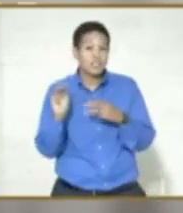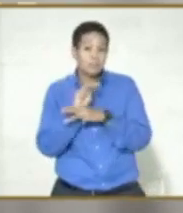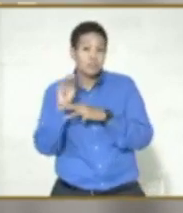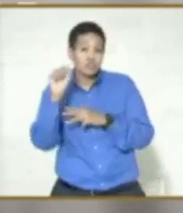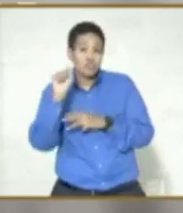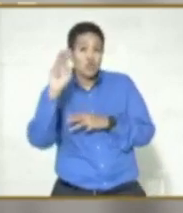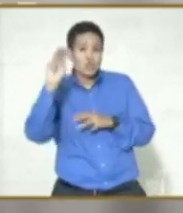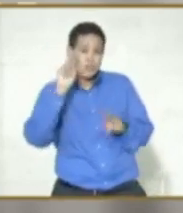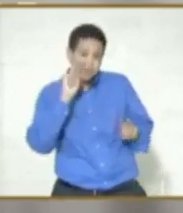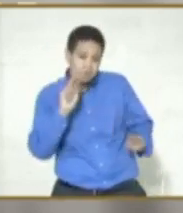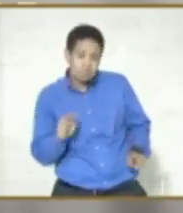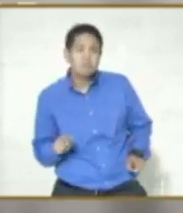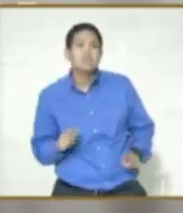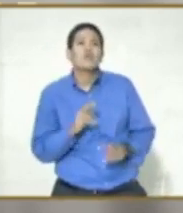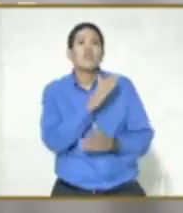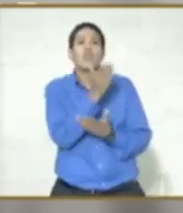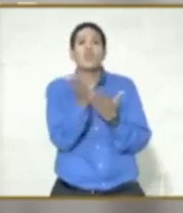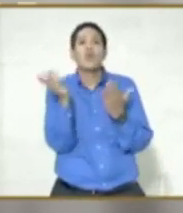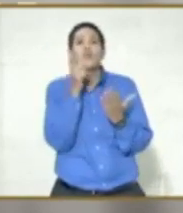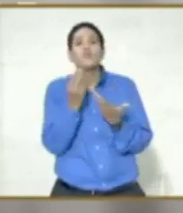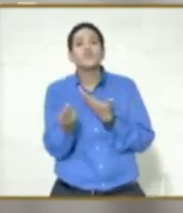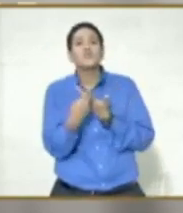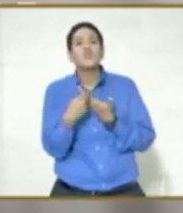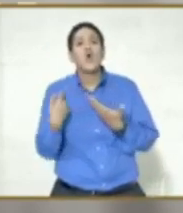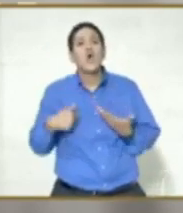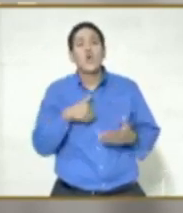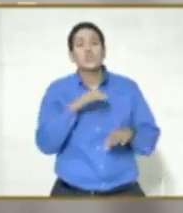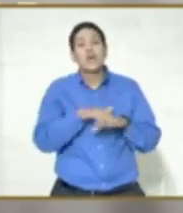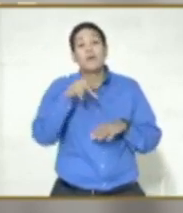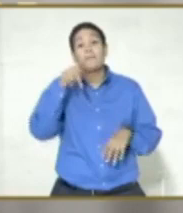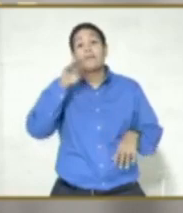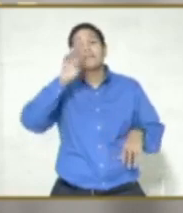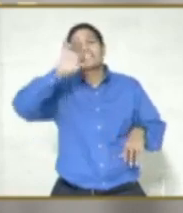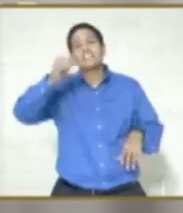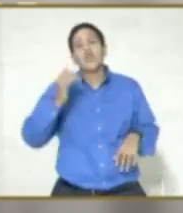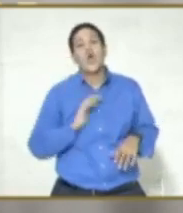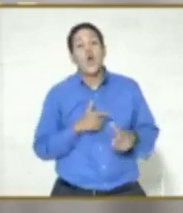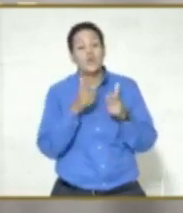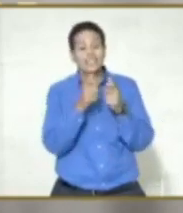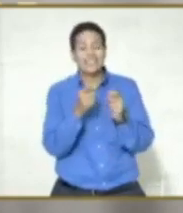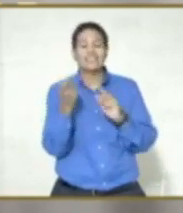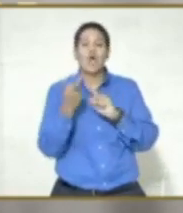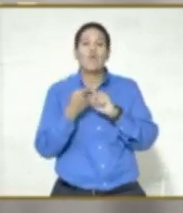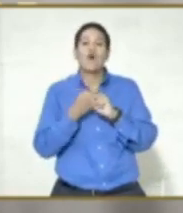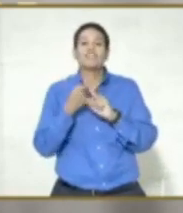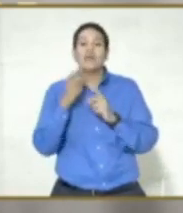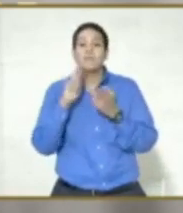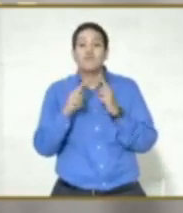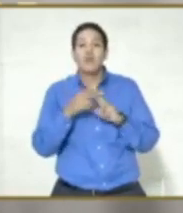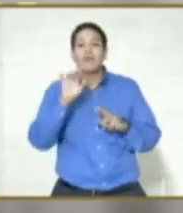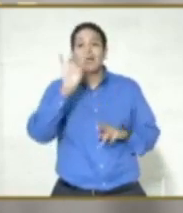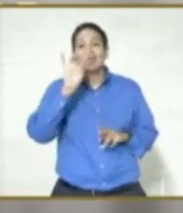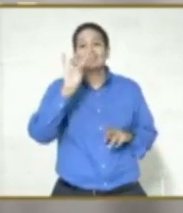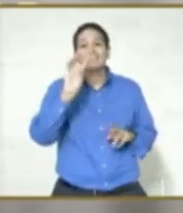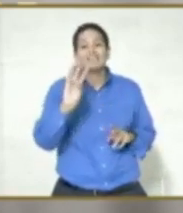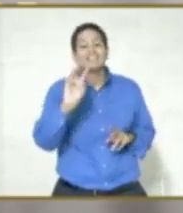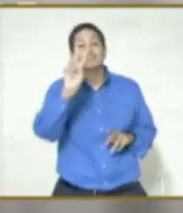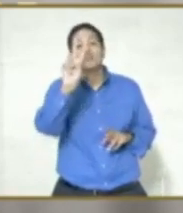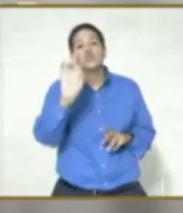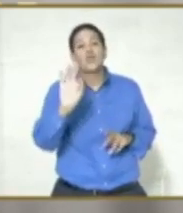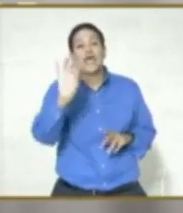media platform. And those who are joining us on PBCJ, our text and WhatsApp lines are